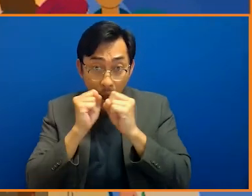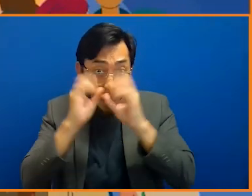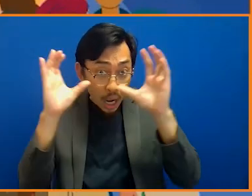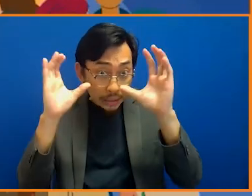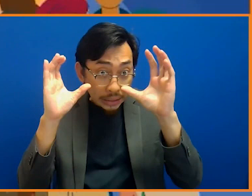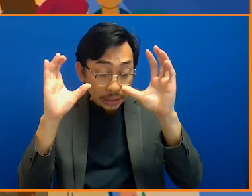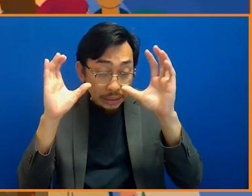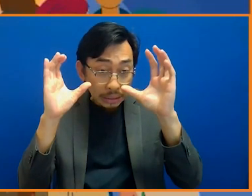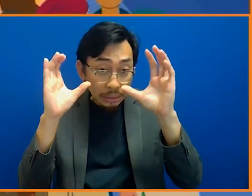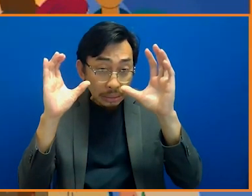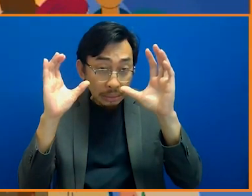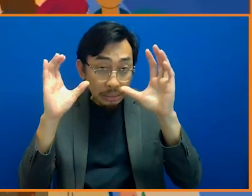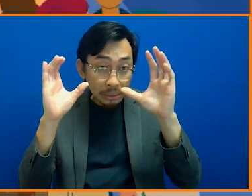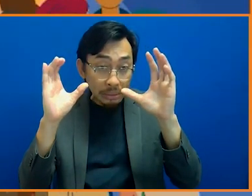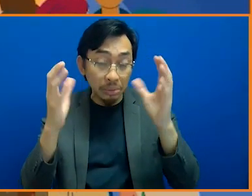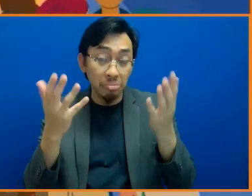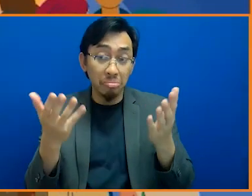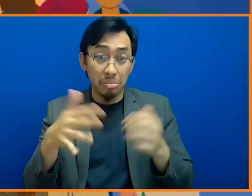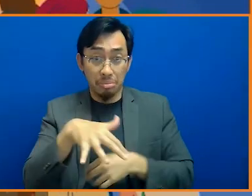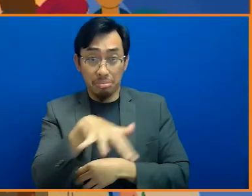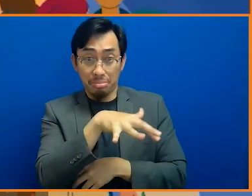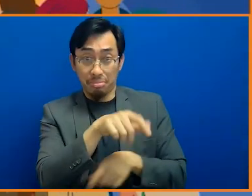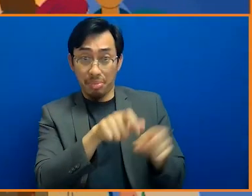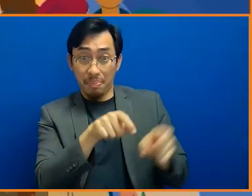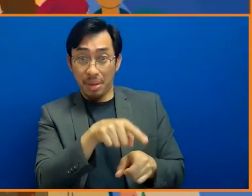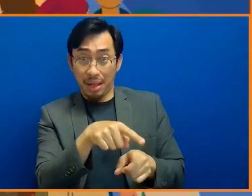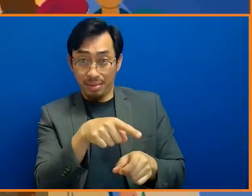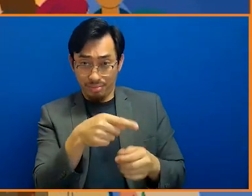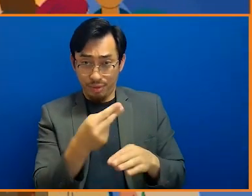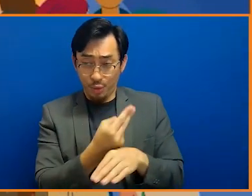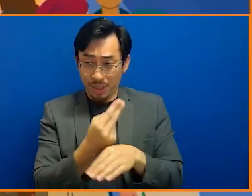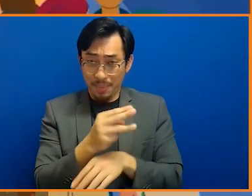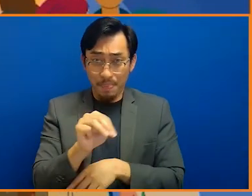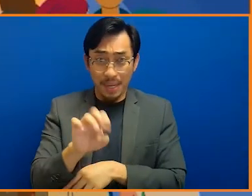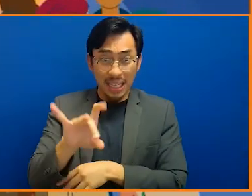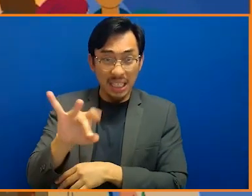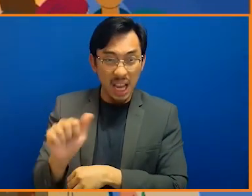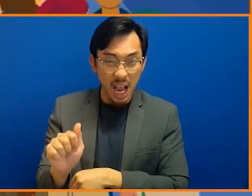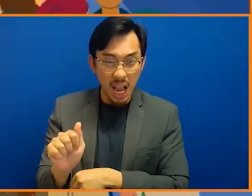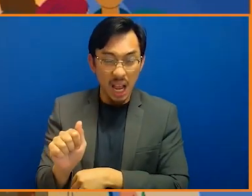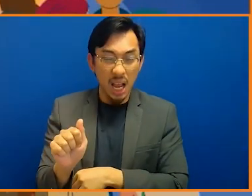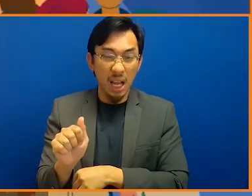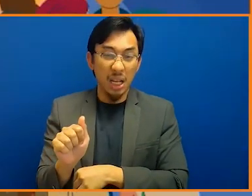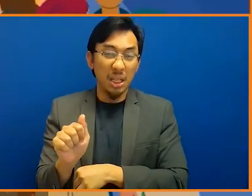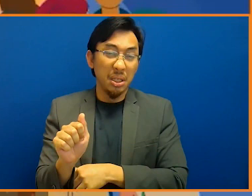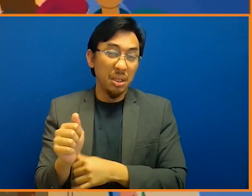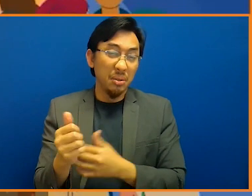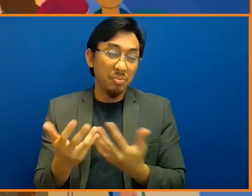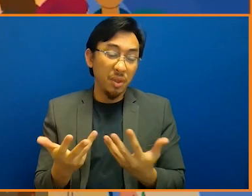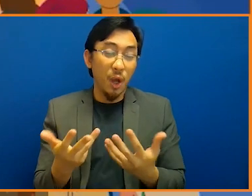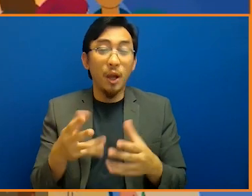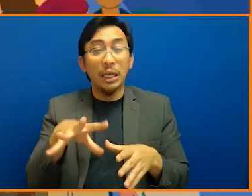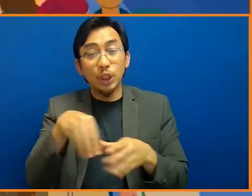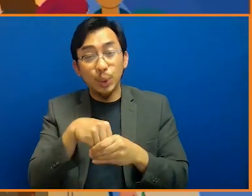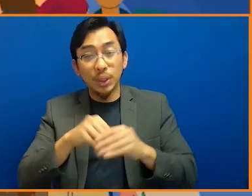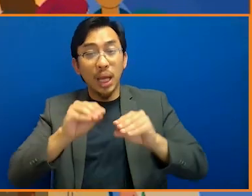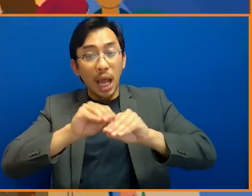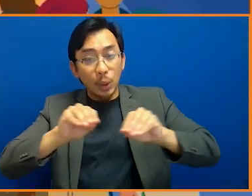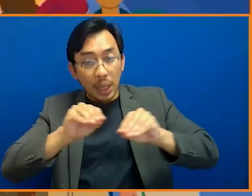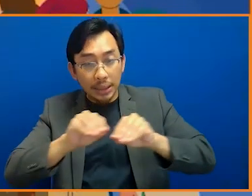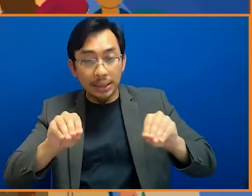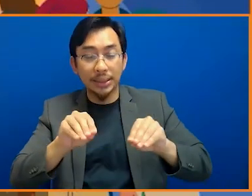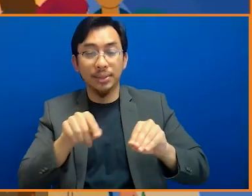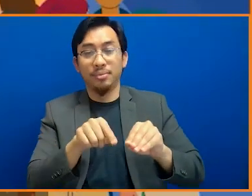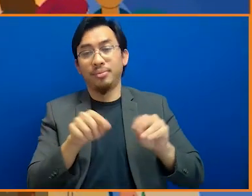actually need to put more awareness toward these people so that they can actually utilize medias for something more purposeful,